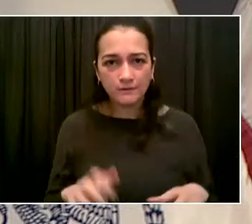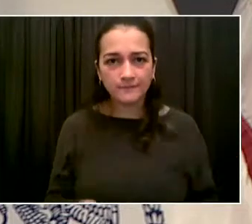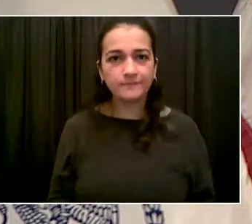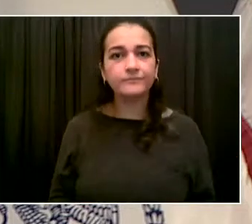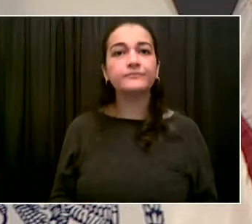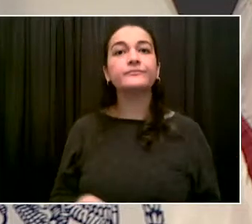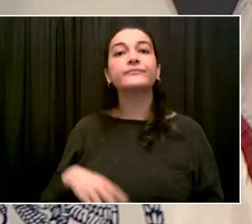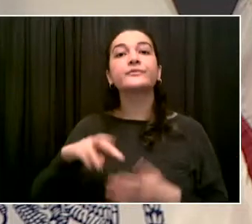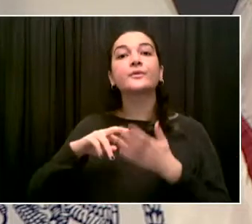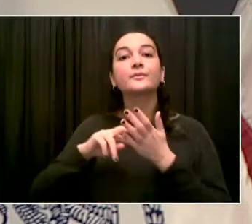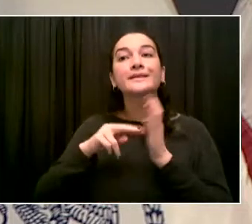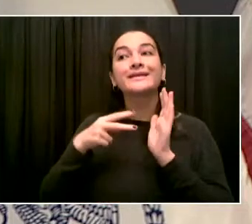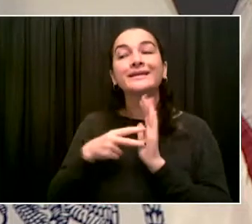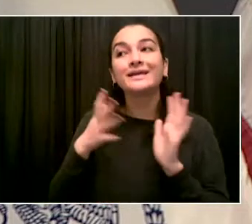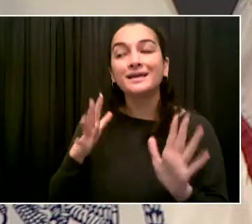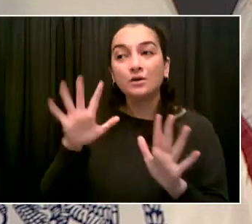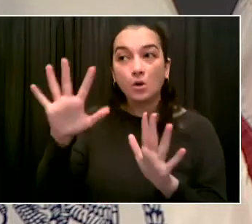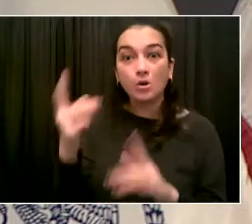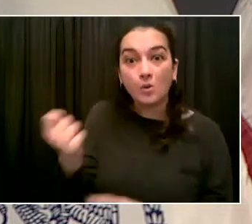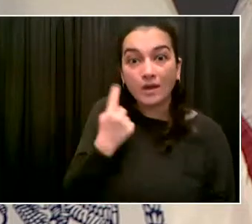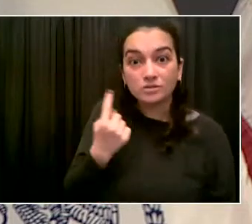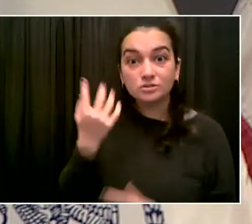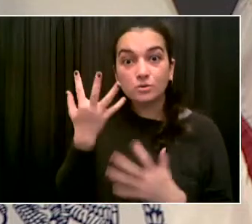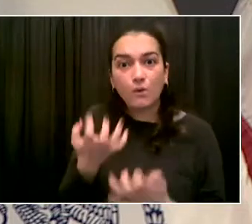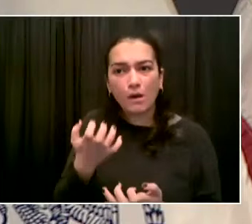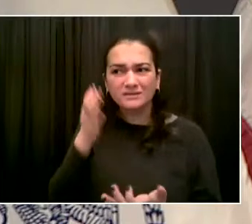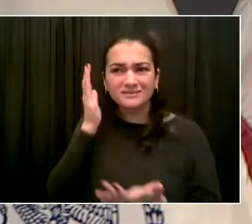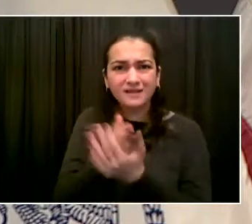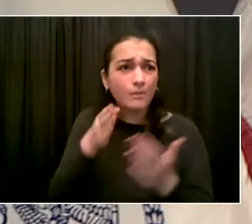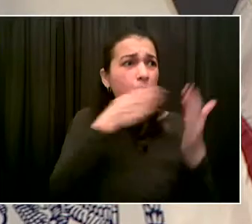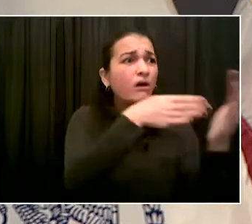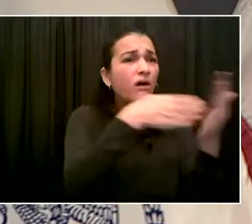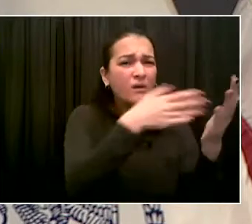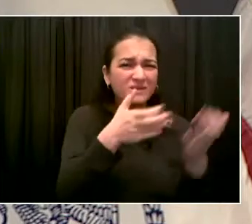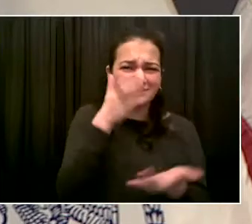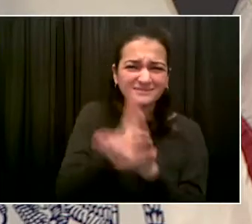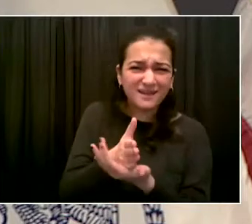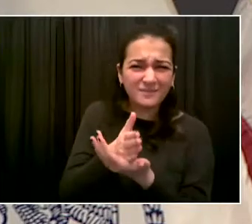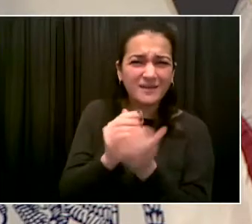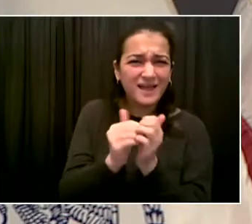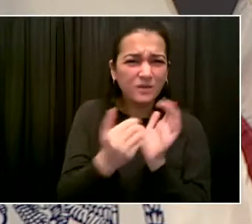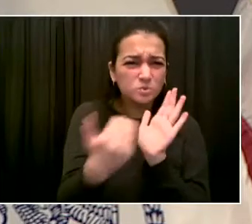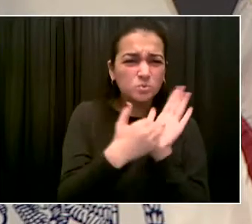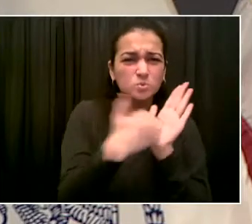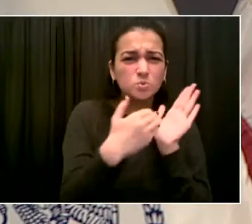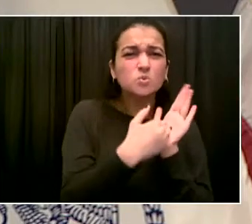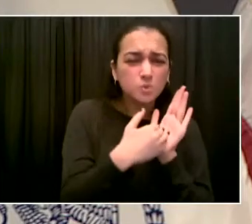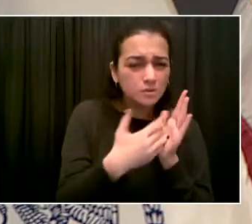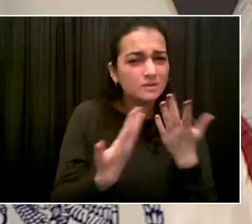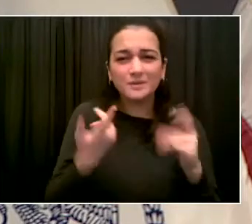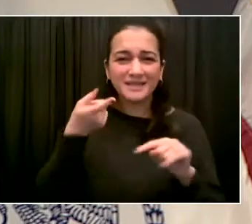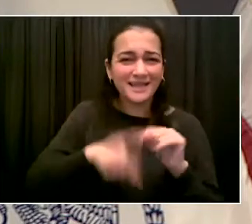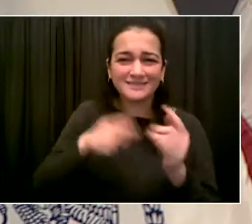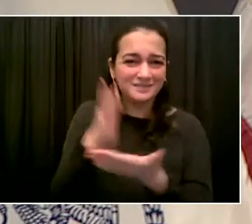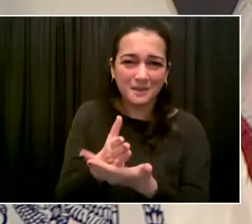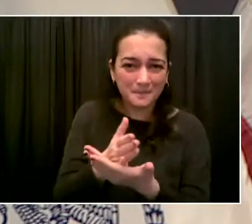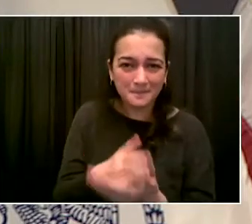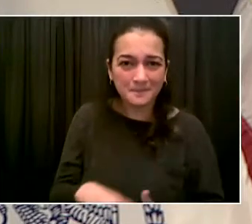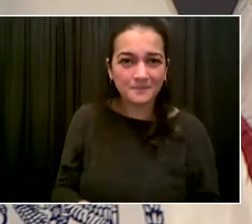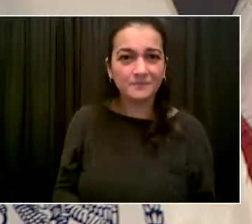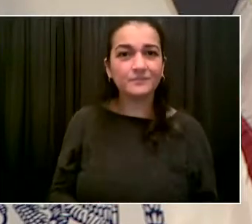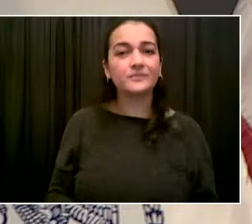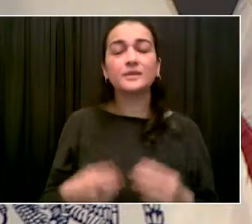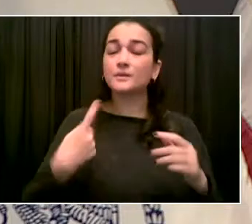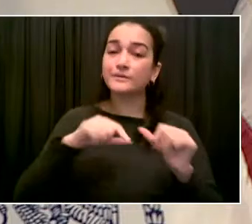in current New York public life, but I do know this is a good project, and I'm confident it will move forward and will win the day in court